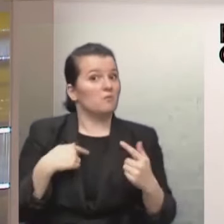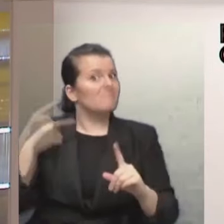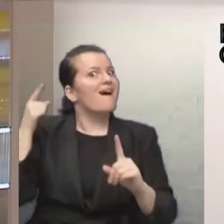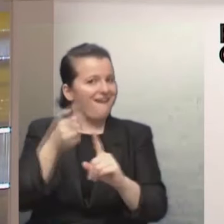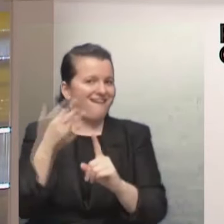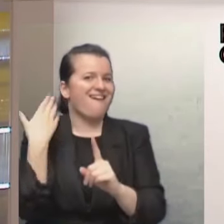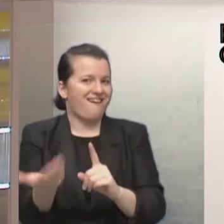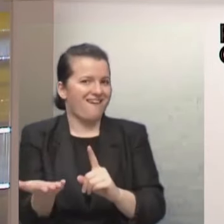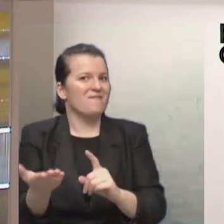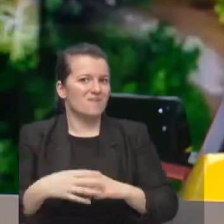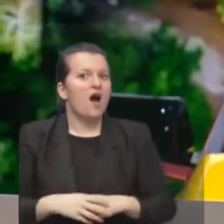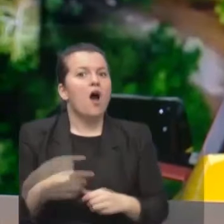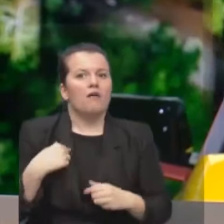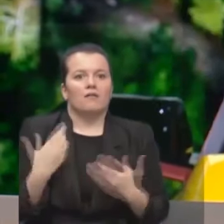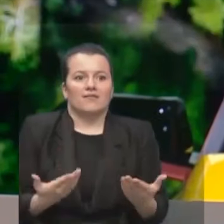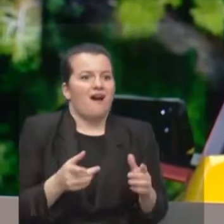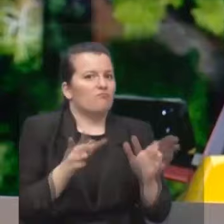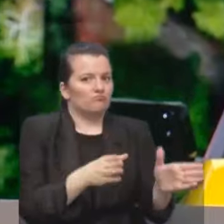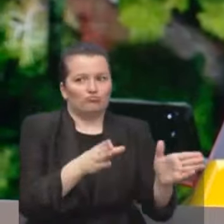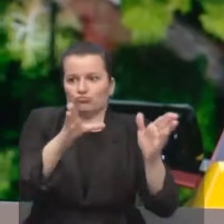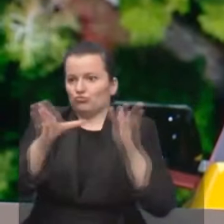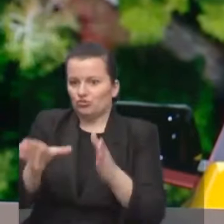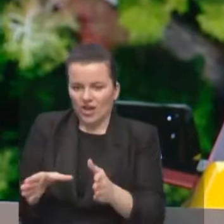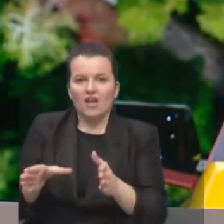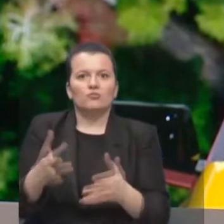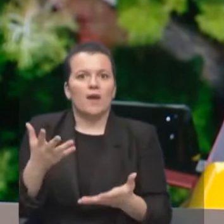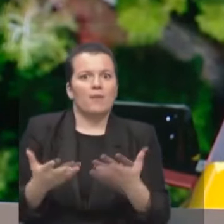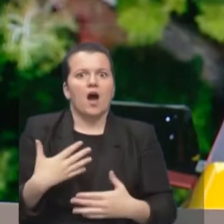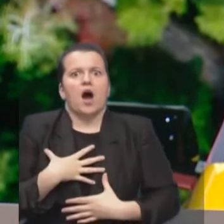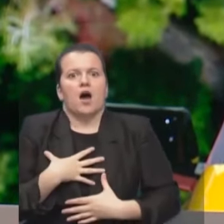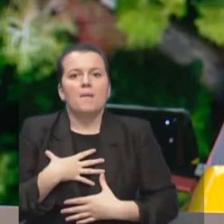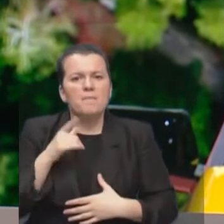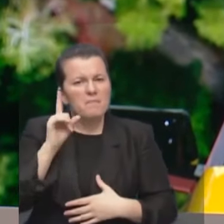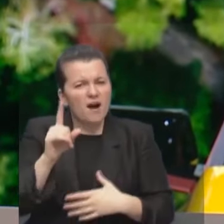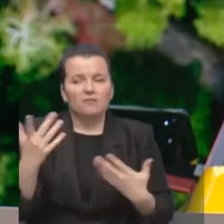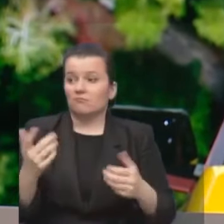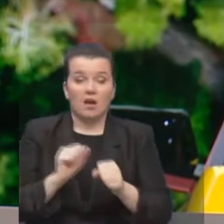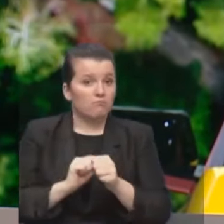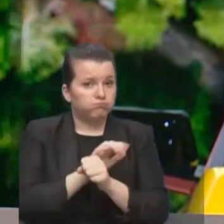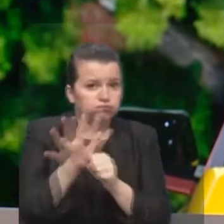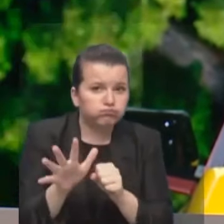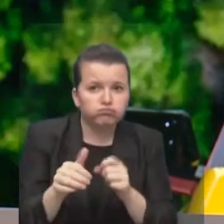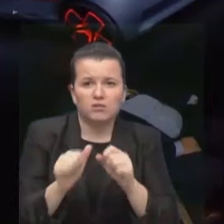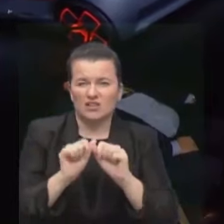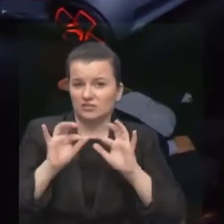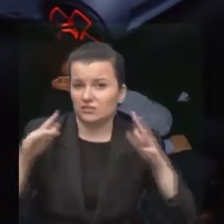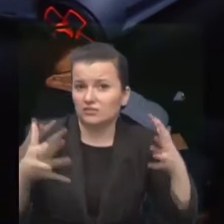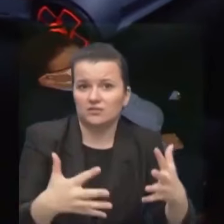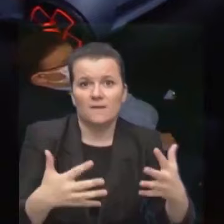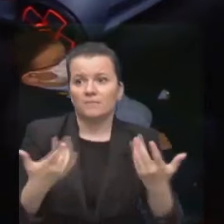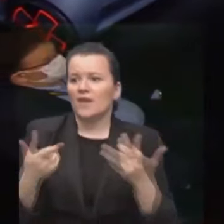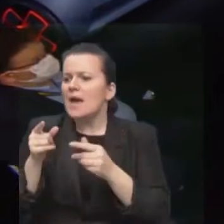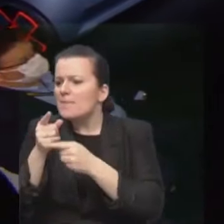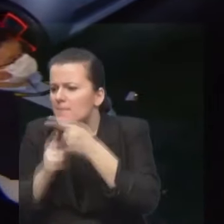our gamble, as it were. But we, on the one hand, you have the pandemic, you have the components, you